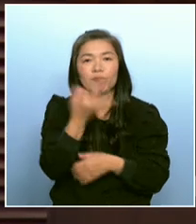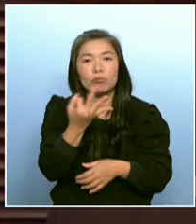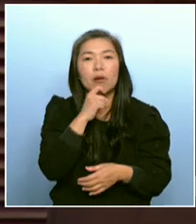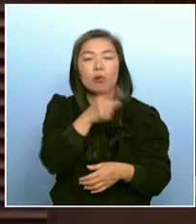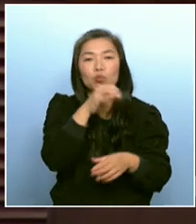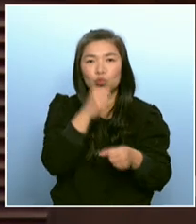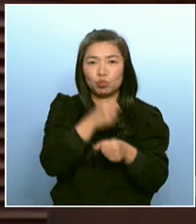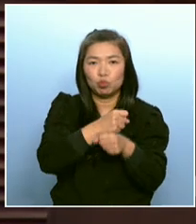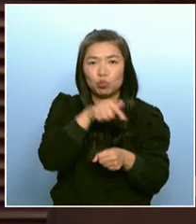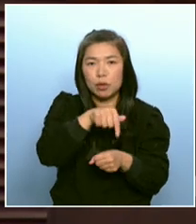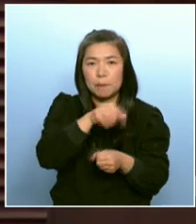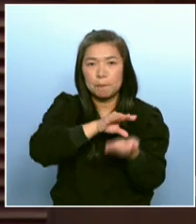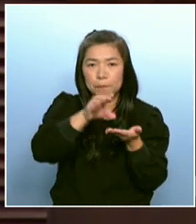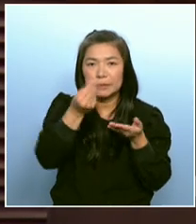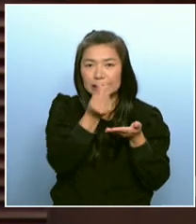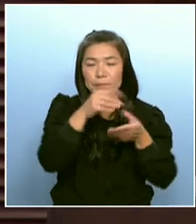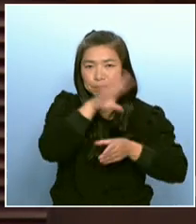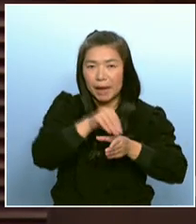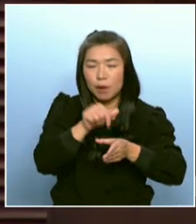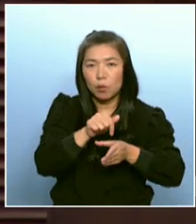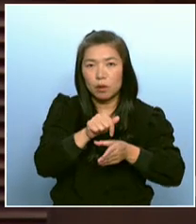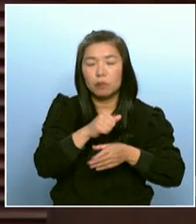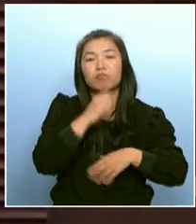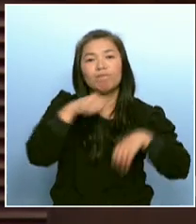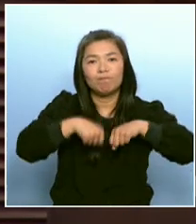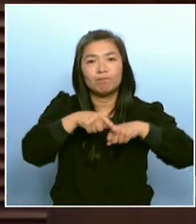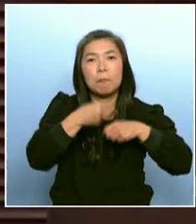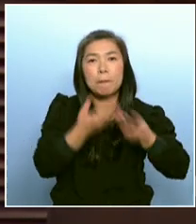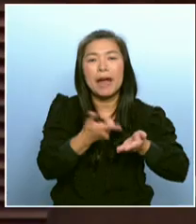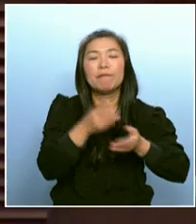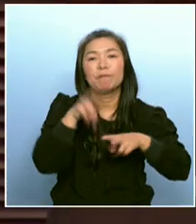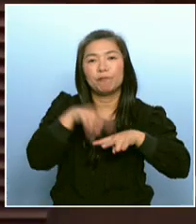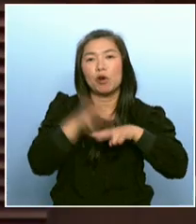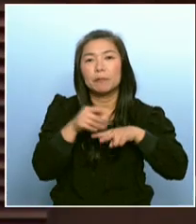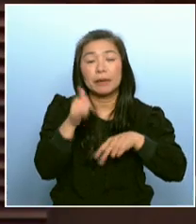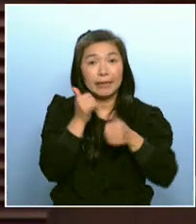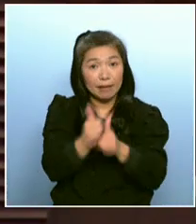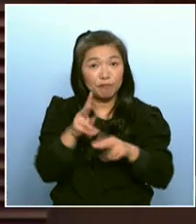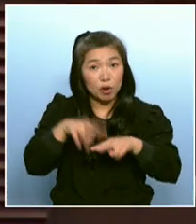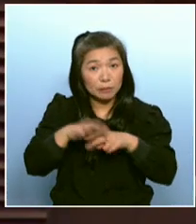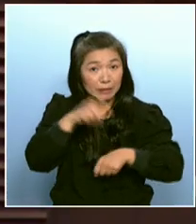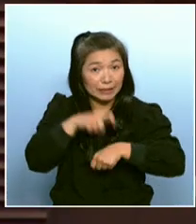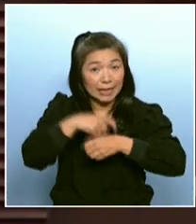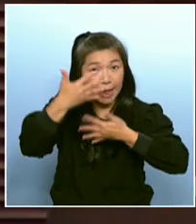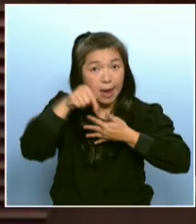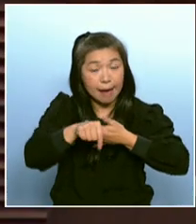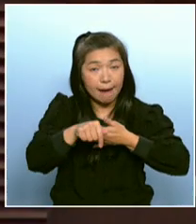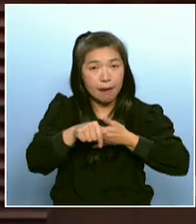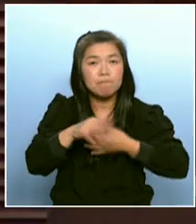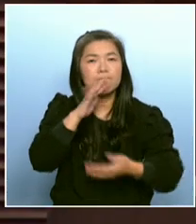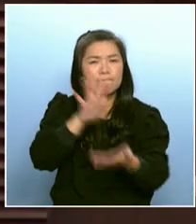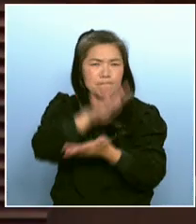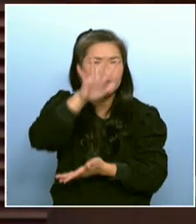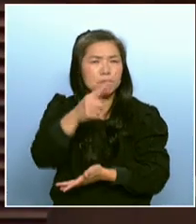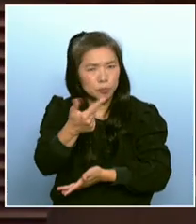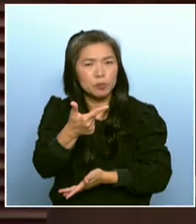or endorsement of members of the panel, we seek funding from the Public Works Subcommittee,